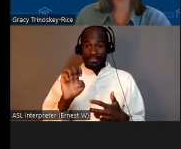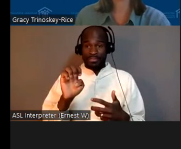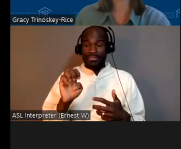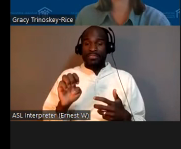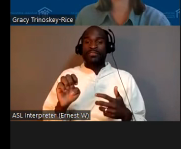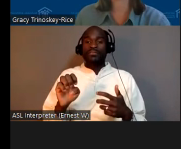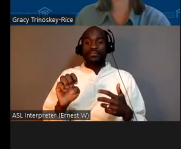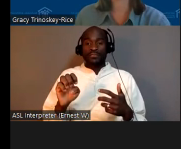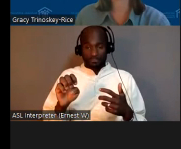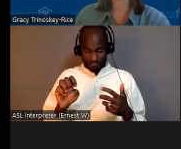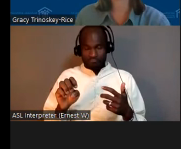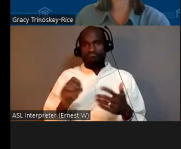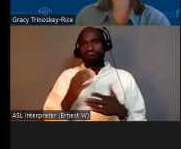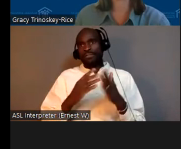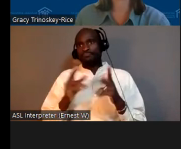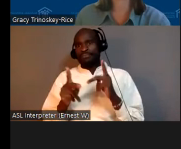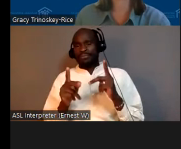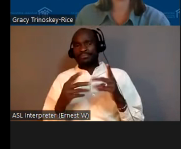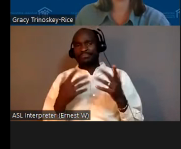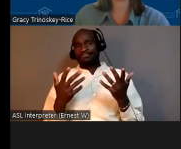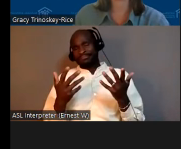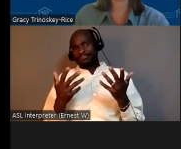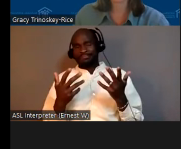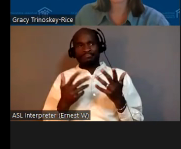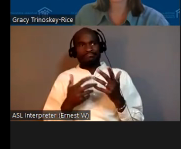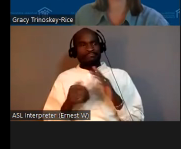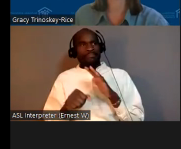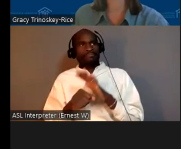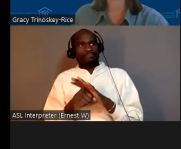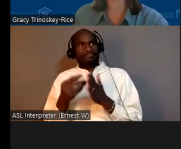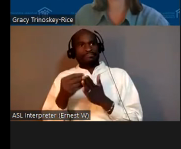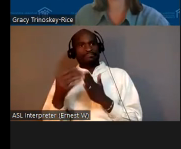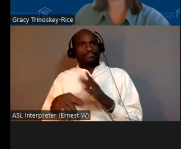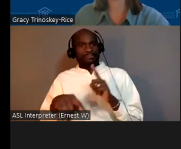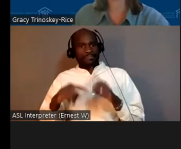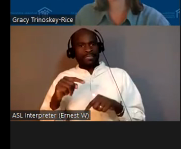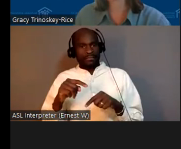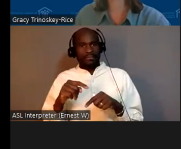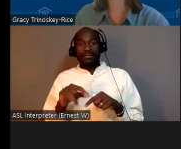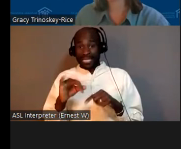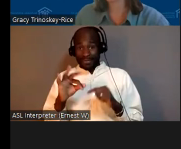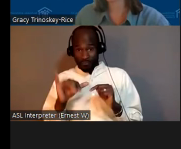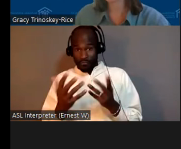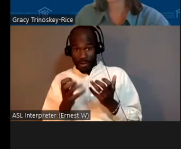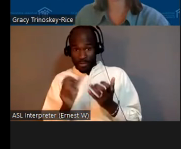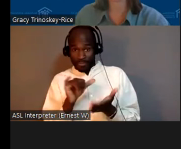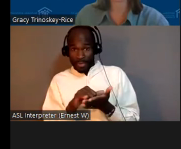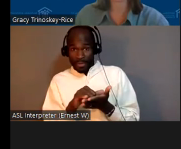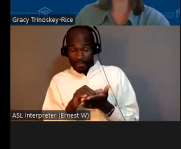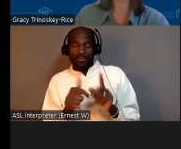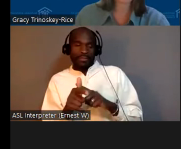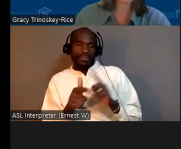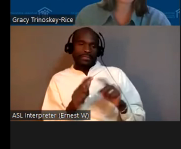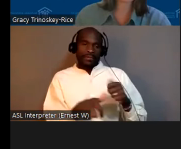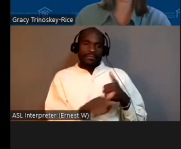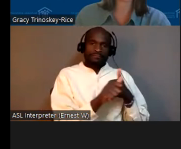pandemic, states had to follow the continuous enrollment requirement where they didn't kick anyone off the Medicaid